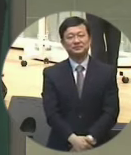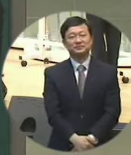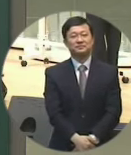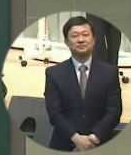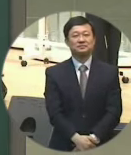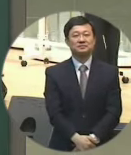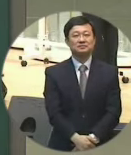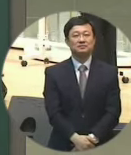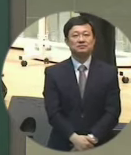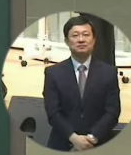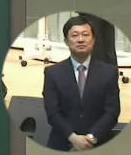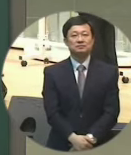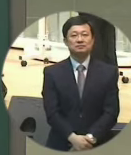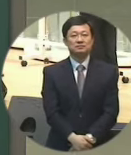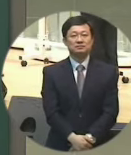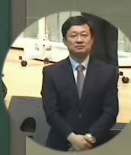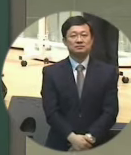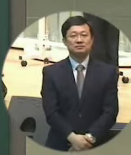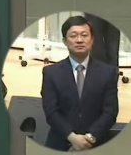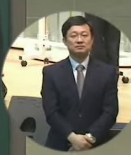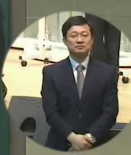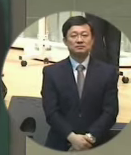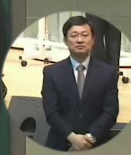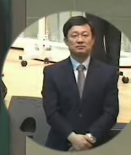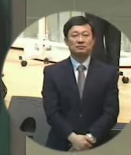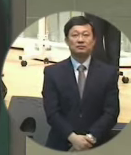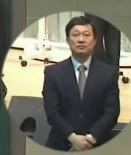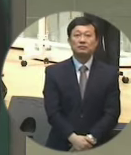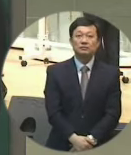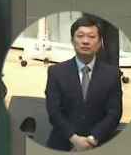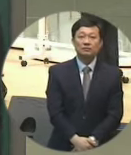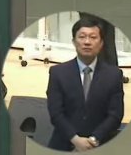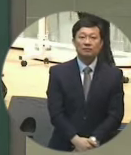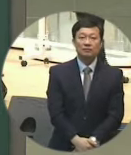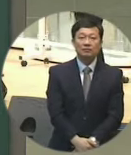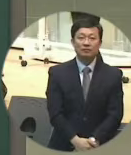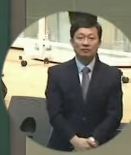within your heart you should be able to say amen. Only then can the answers come.